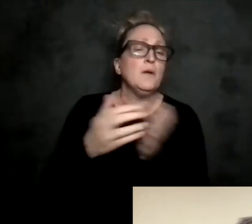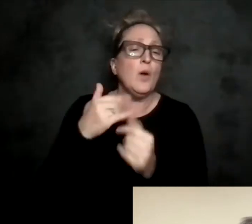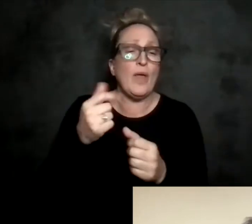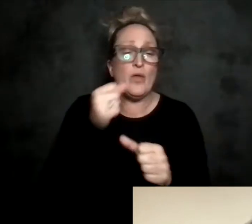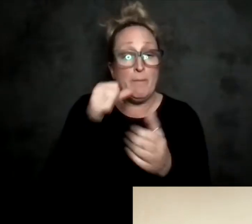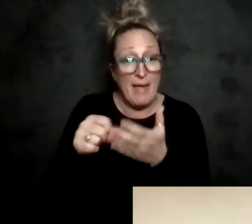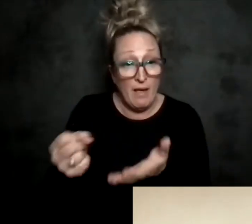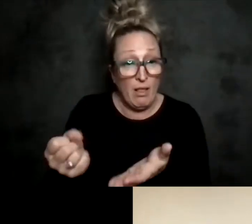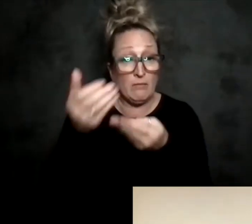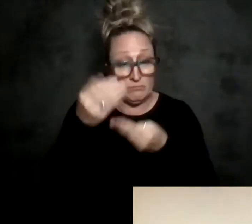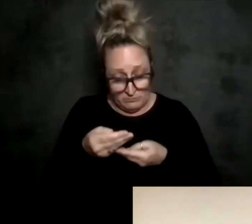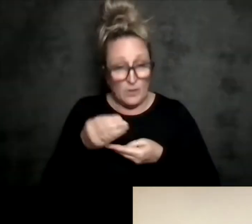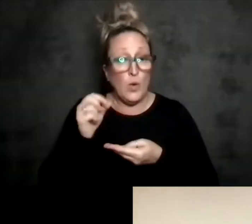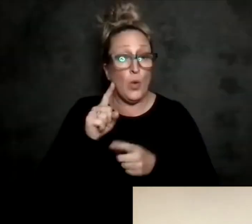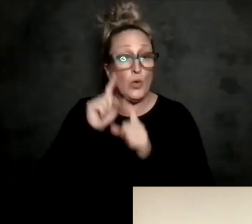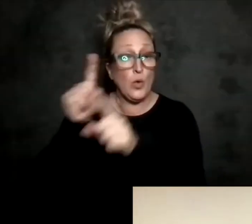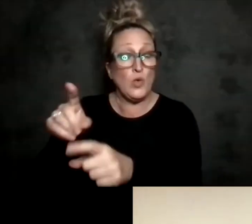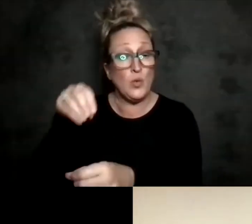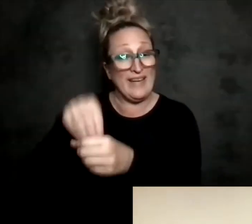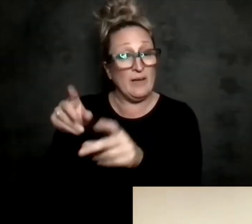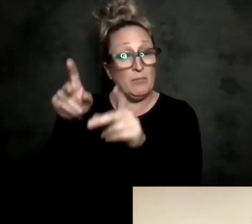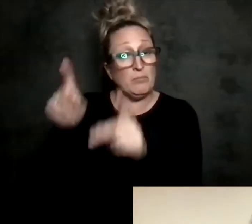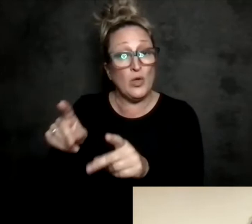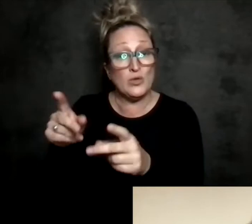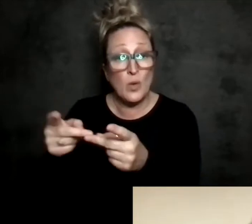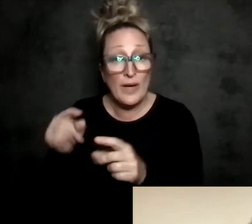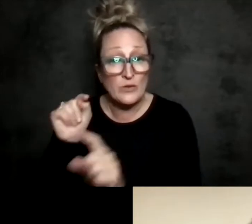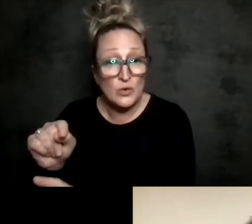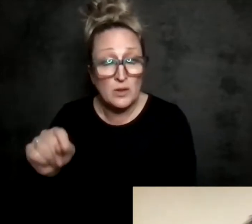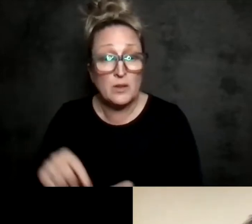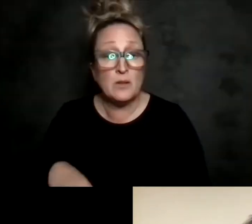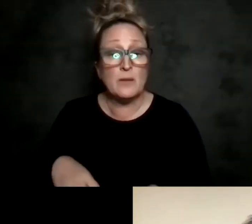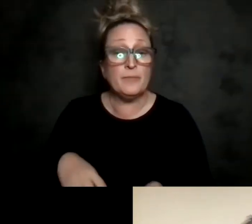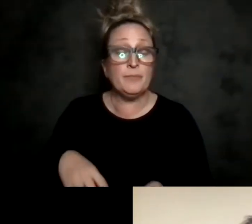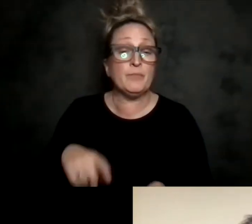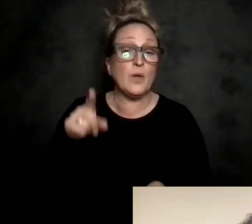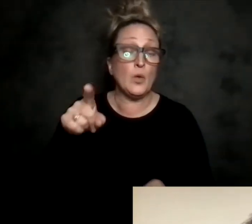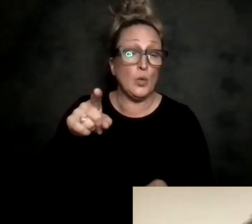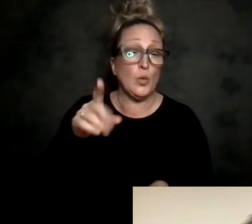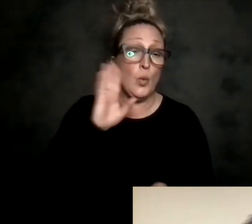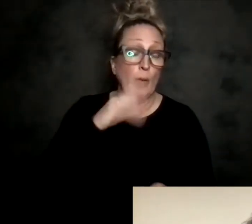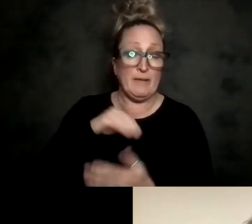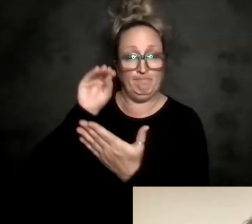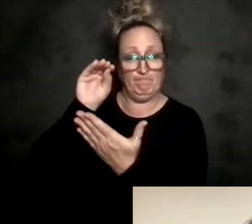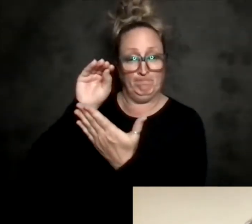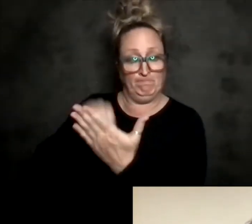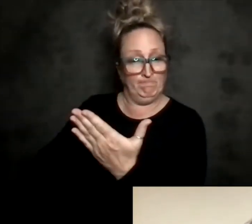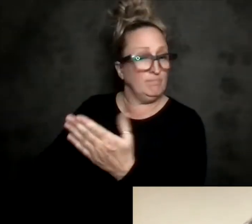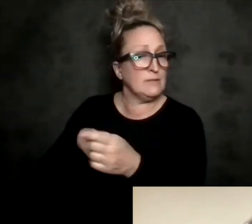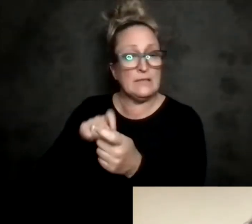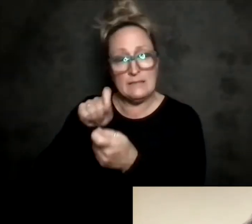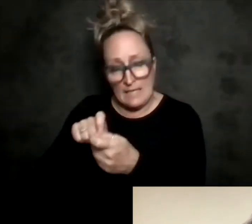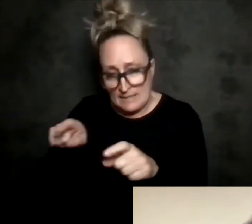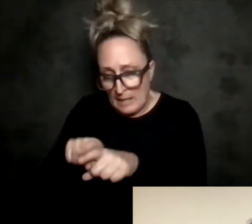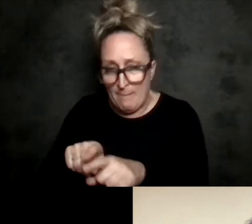mail or you go to an in-person location, you will be filling out the same exact